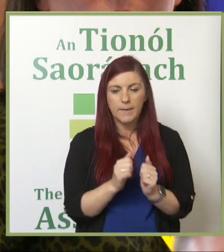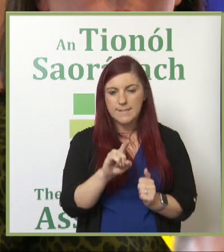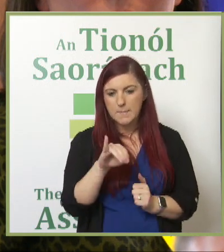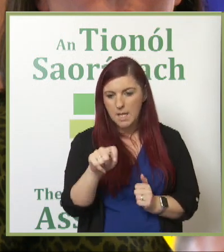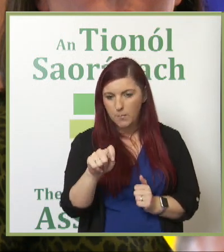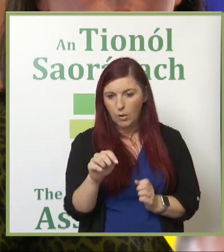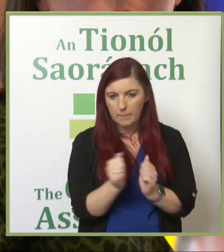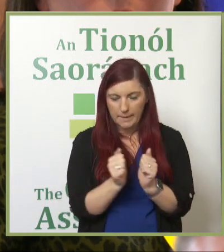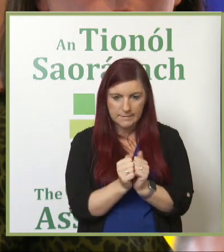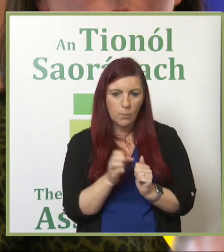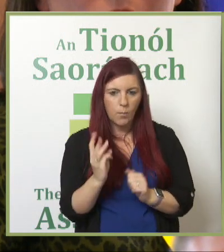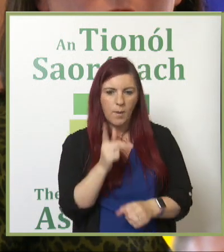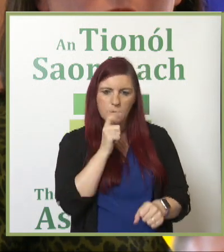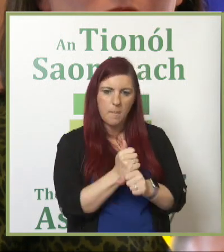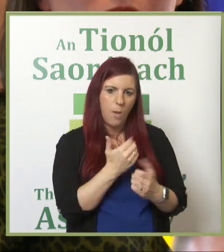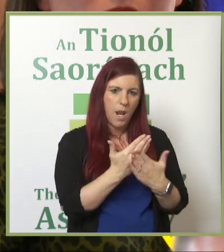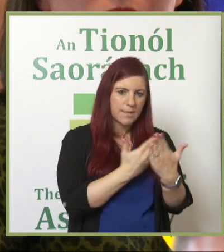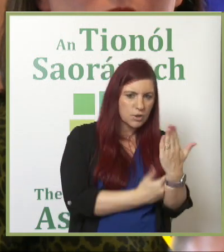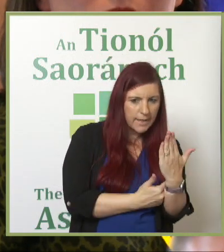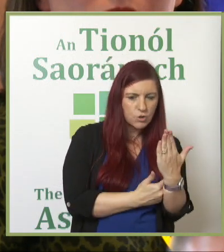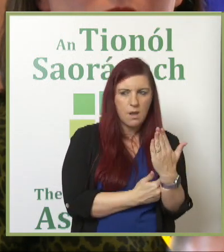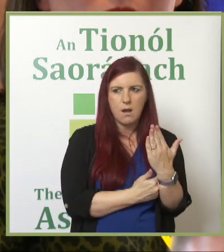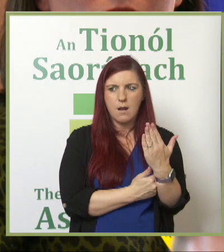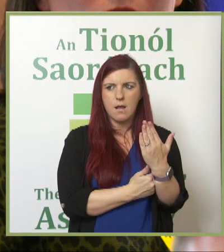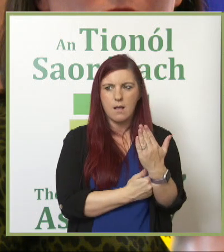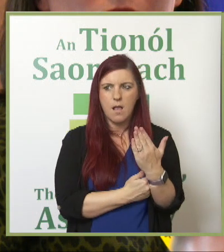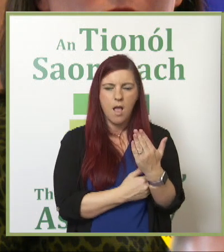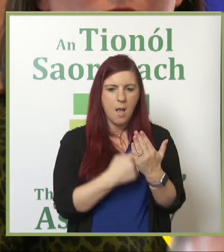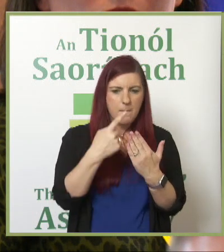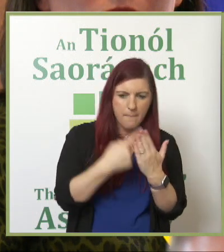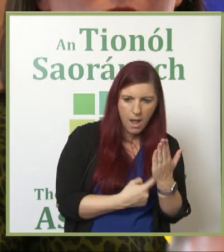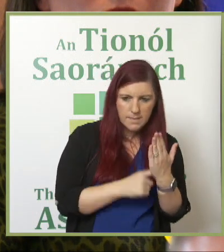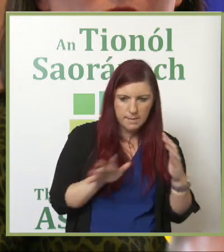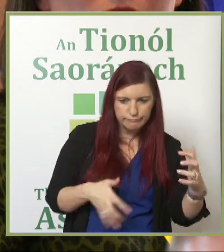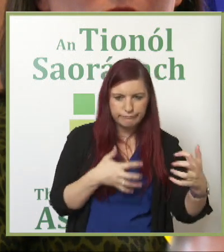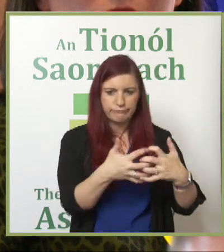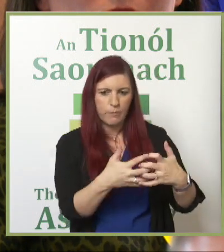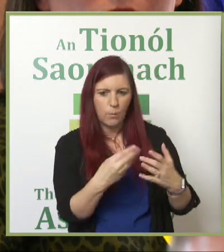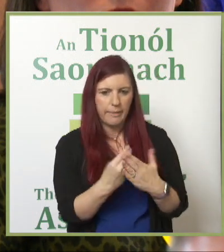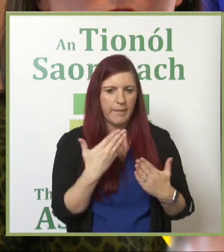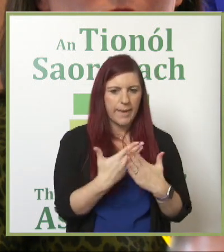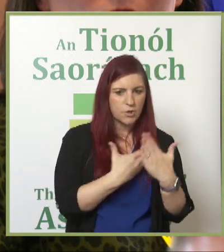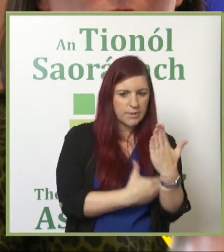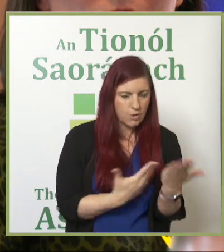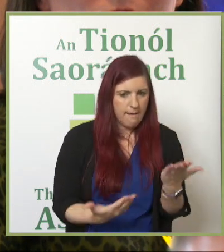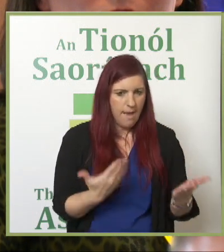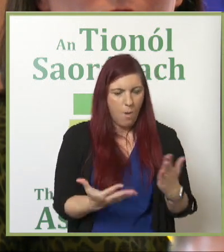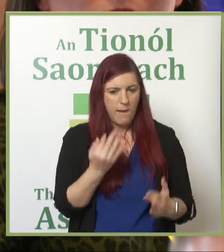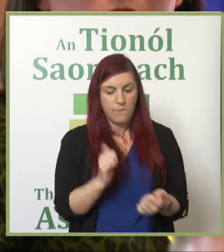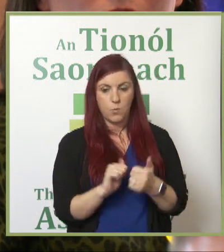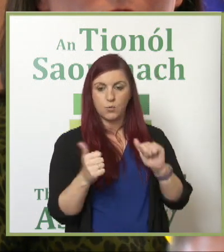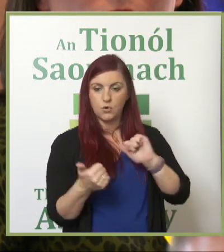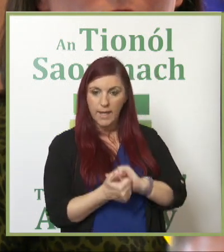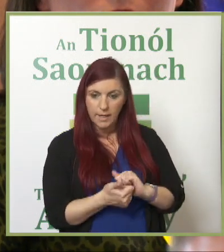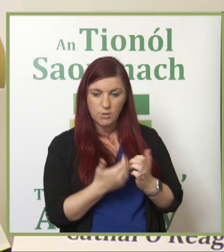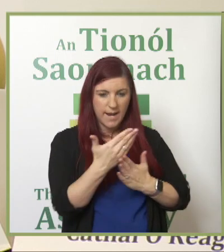of legislation and legalisation, and how is our policy grounded in legislation at the moment, and if you were to change it, how would you